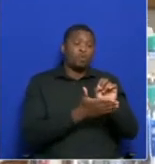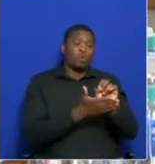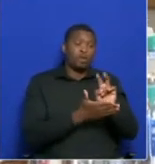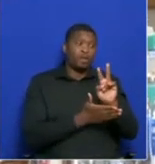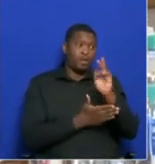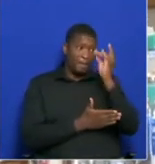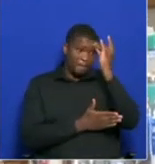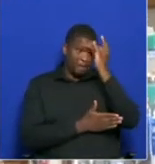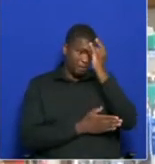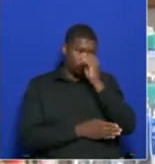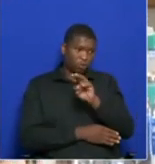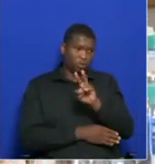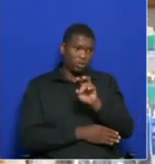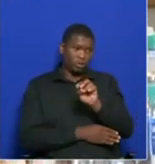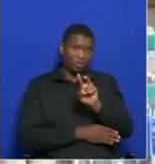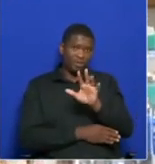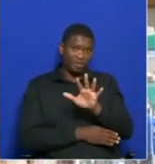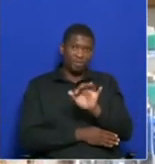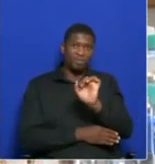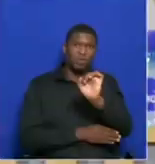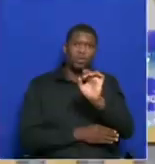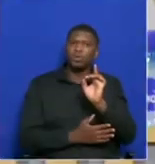you report to?